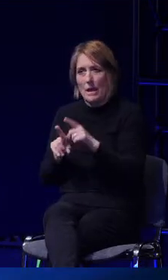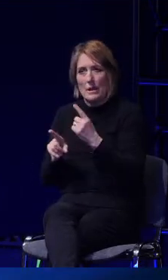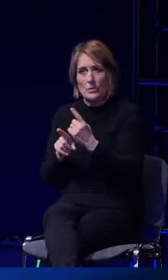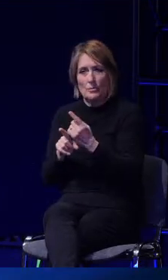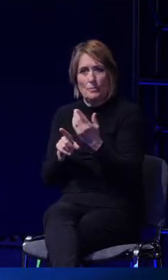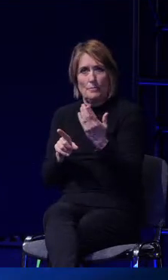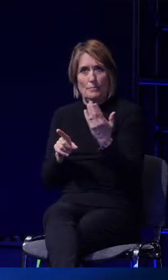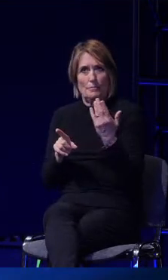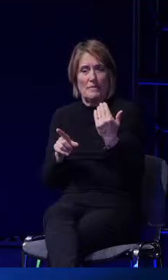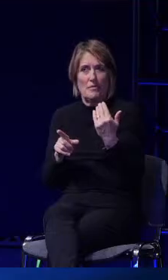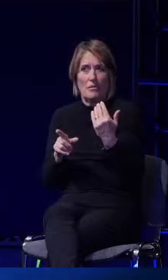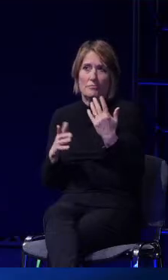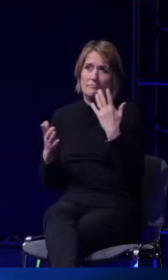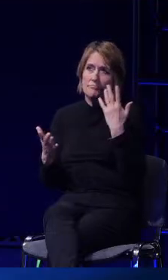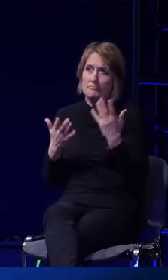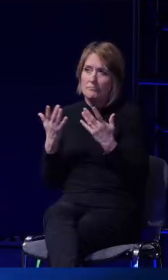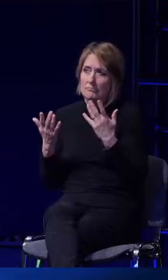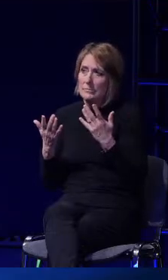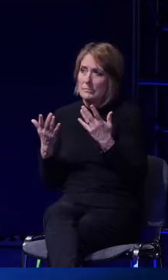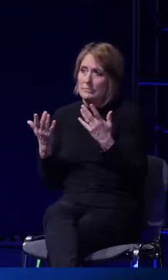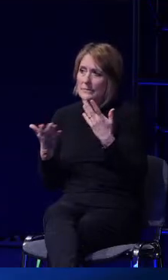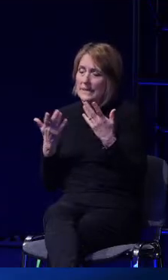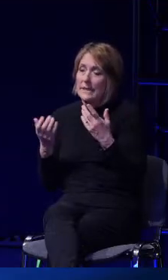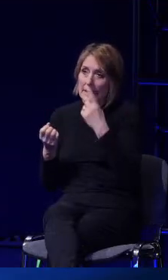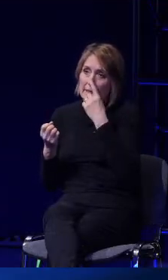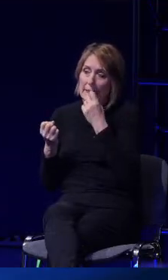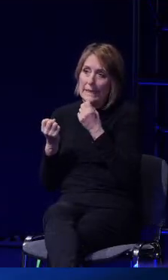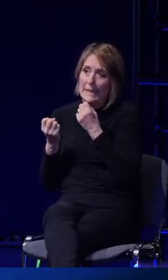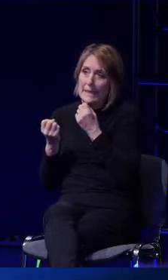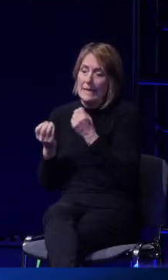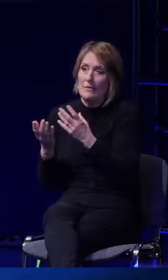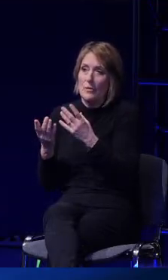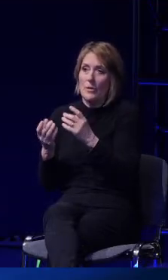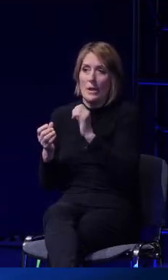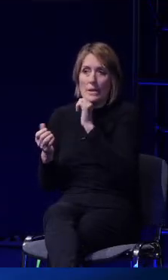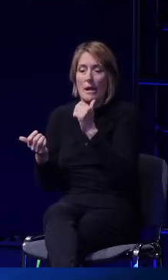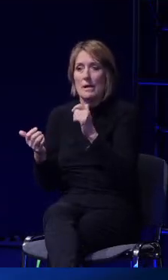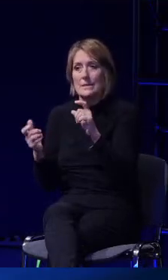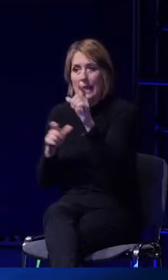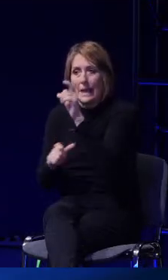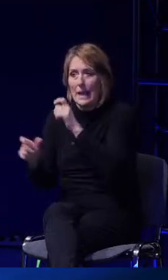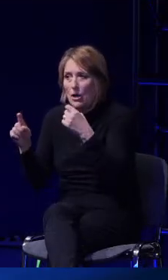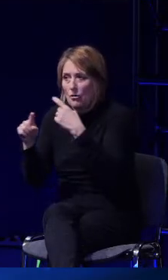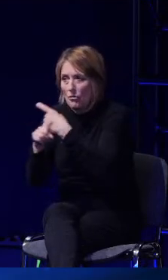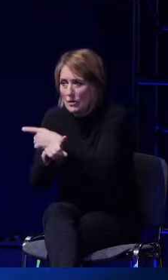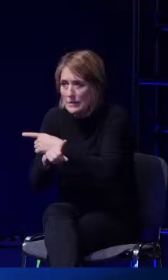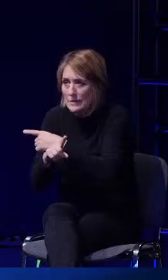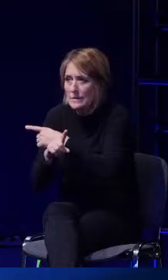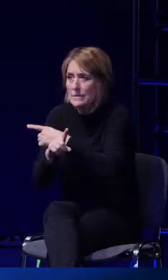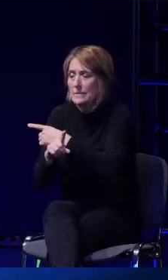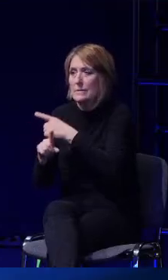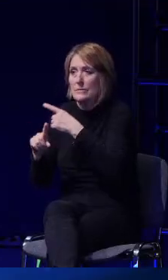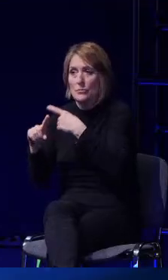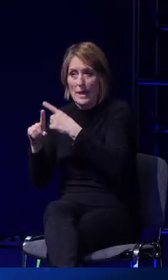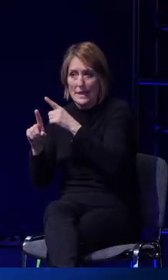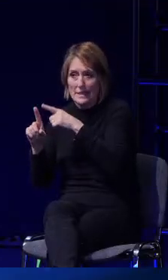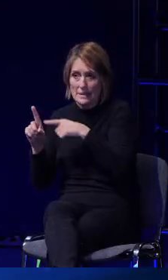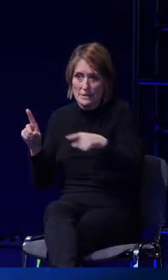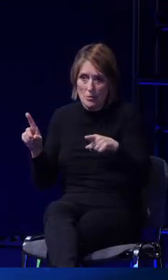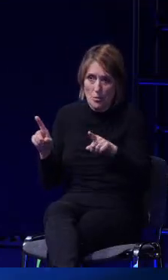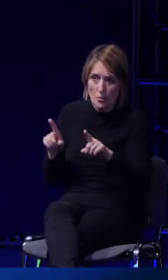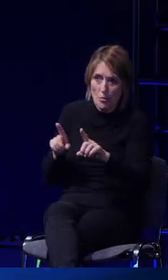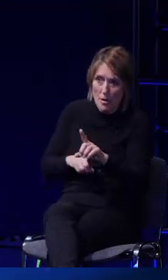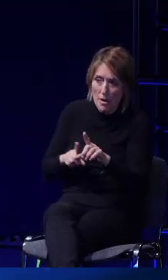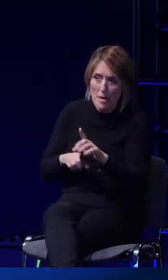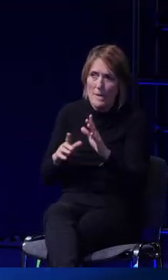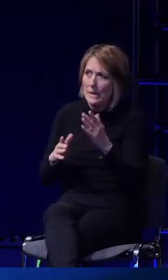the idea of, because it's, it gives you like nice, color crossfades work well in XY. You never sort of go through a weird bump, but